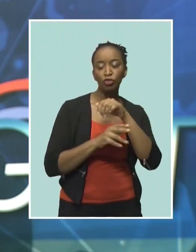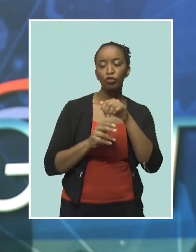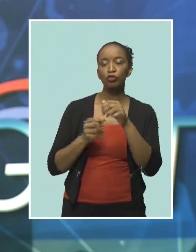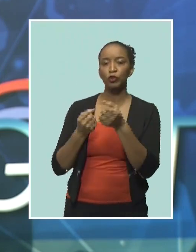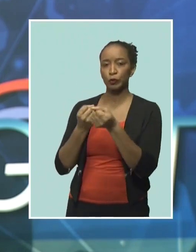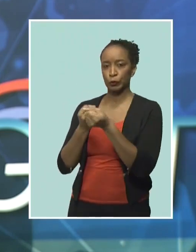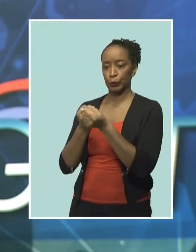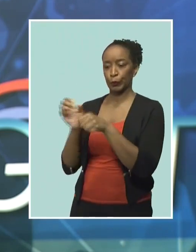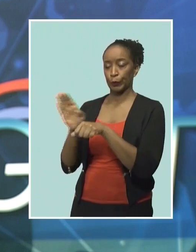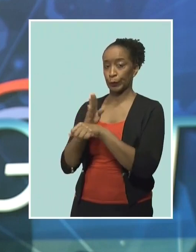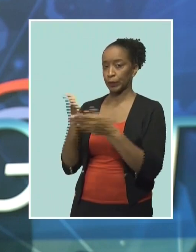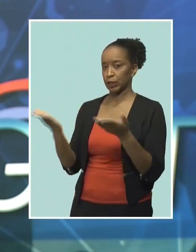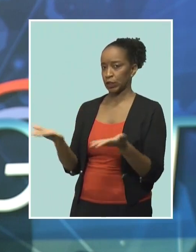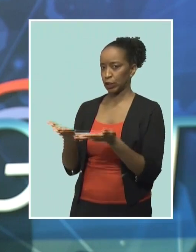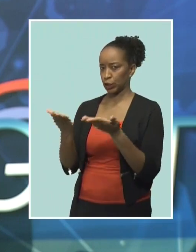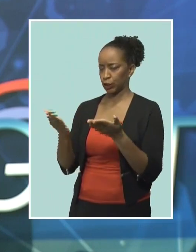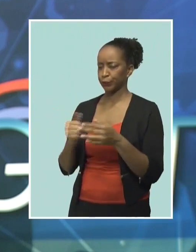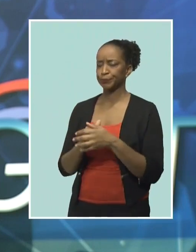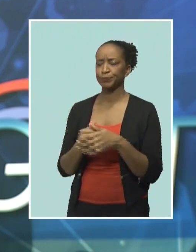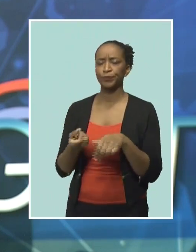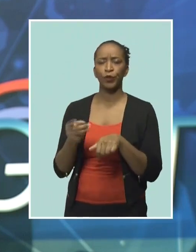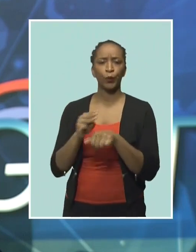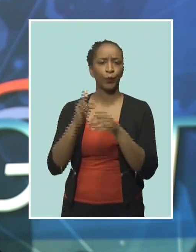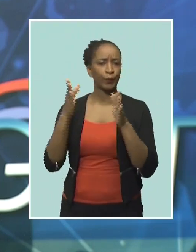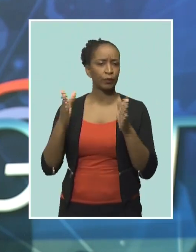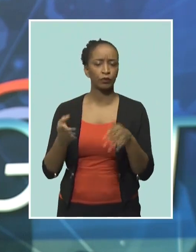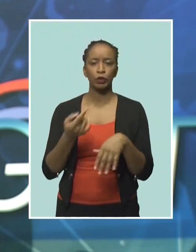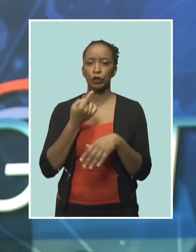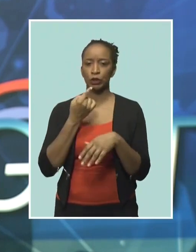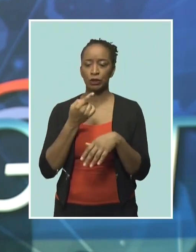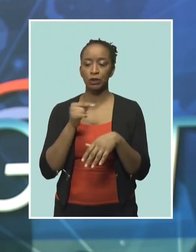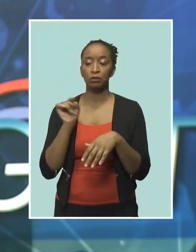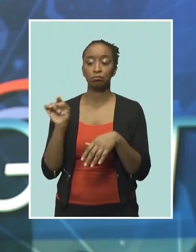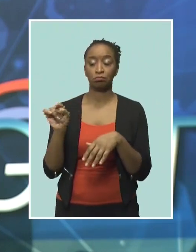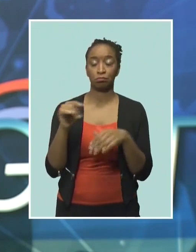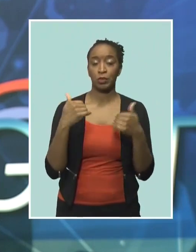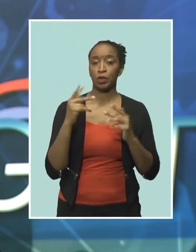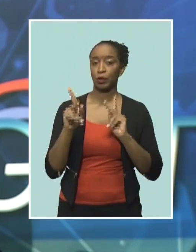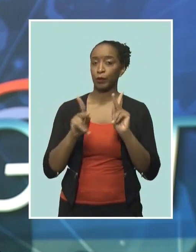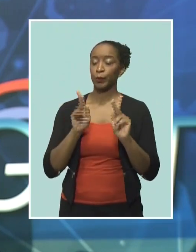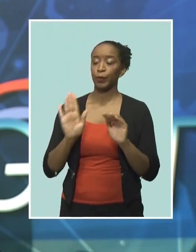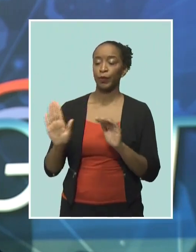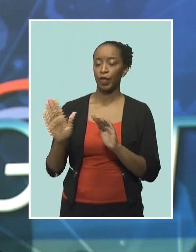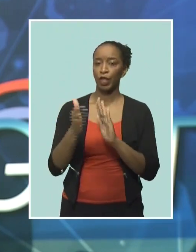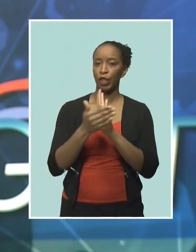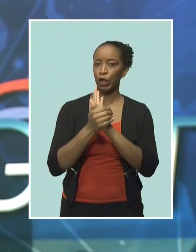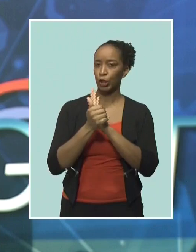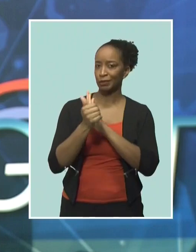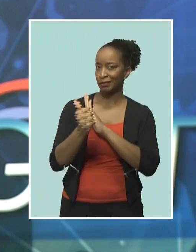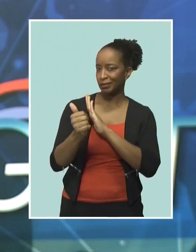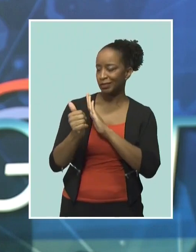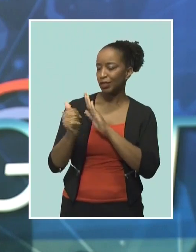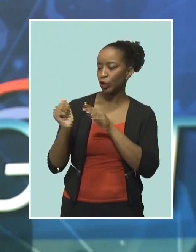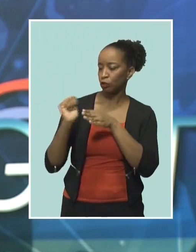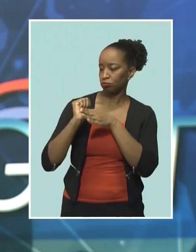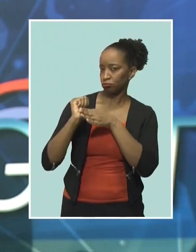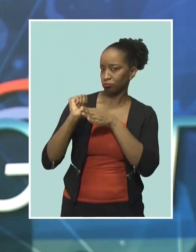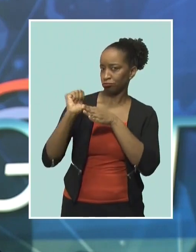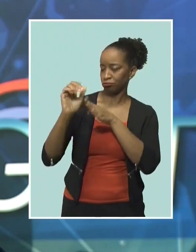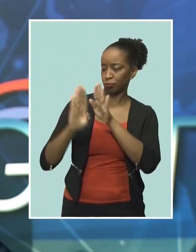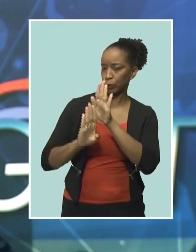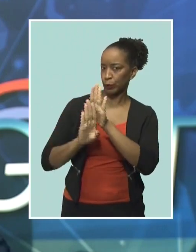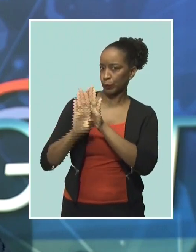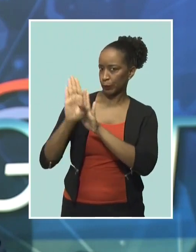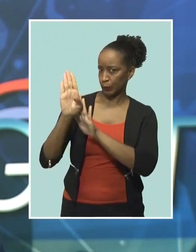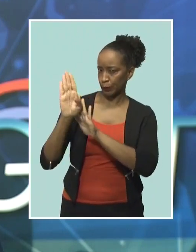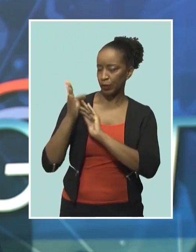of the ways this is being done is by improving the skill set of the island's youth through institutions like the Samuel Jackman Prescott Institute